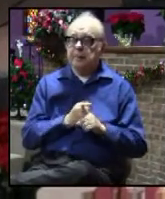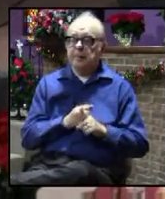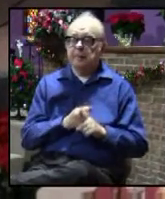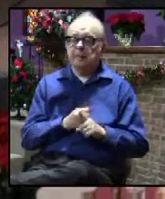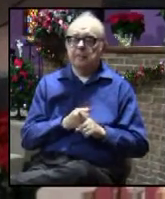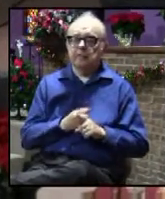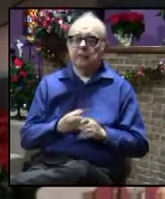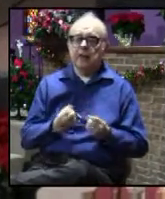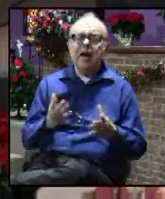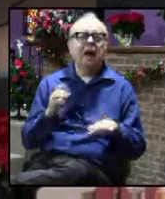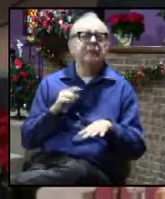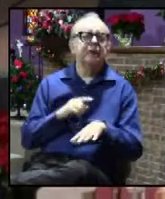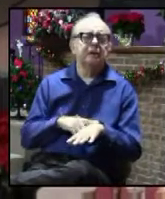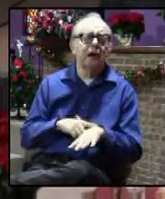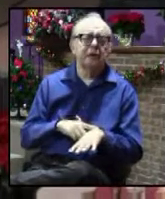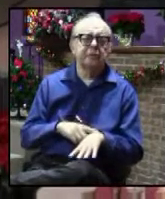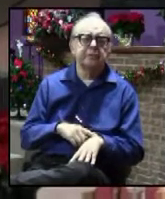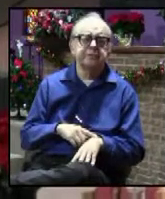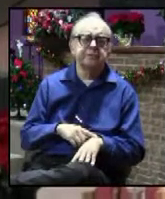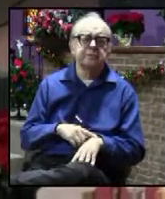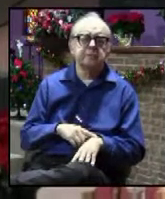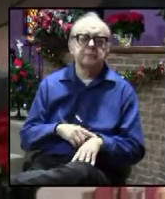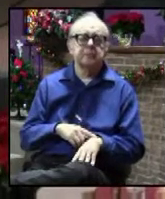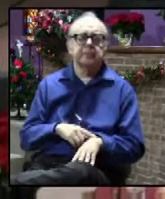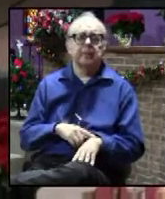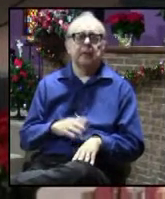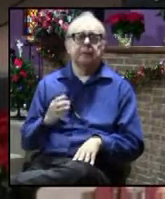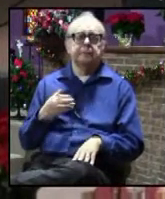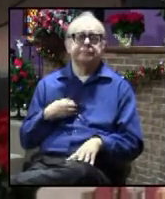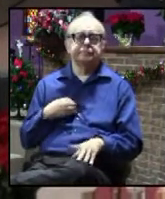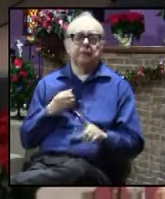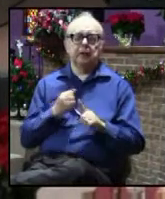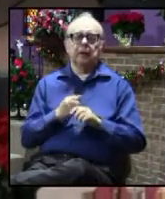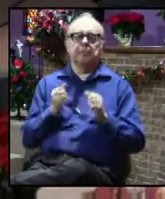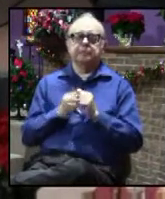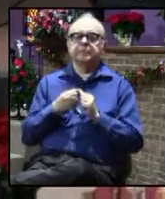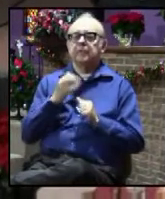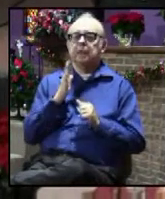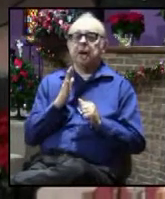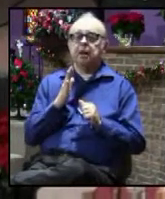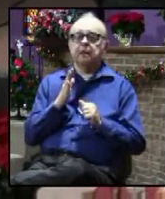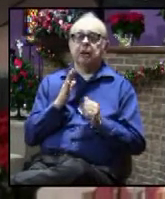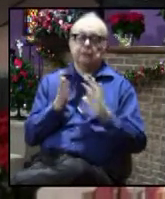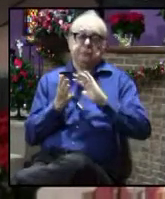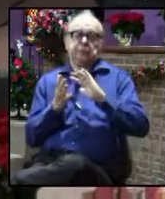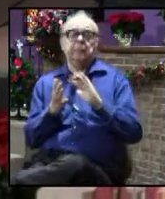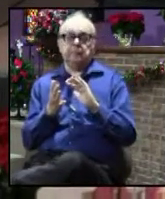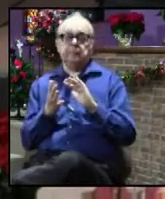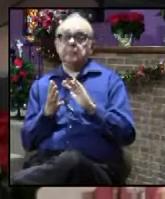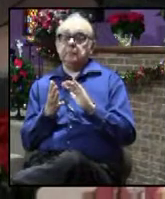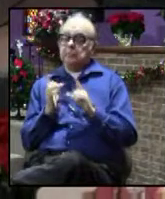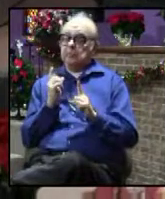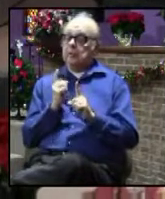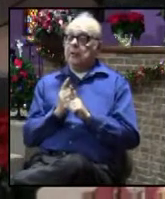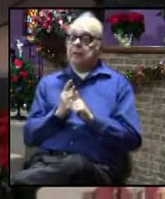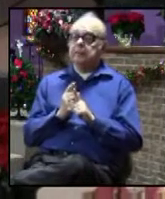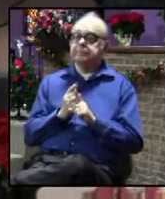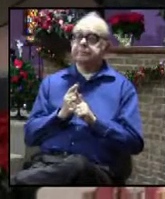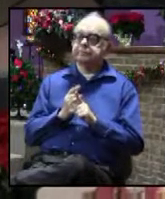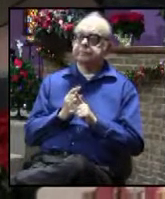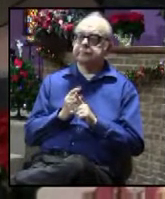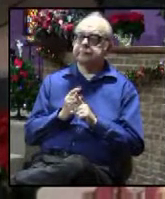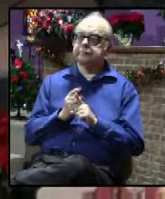But how many times has our rhythm with God gotten out of whack? Amen.